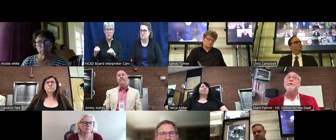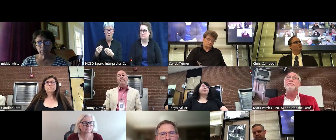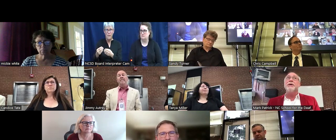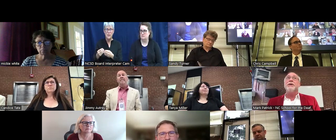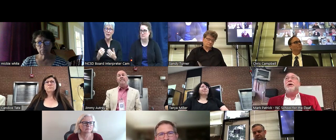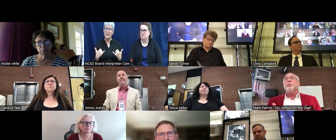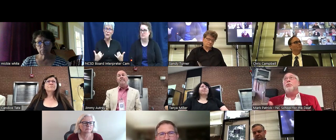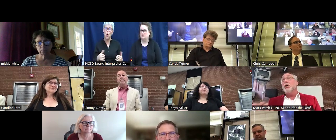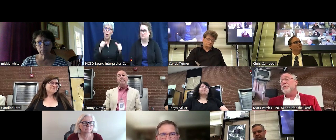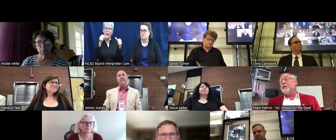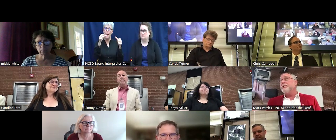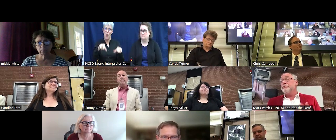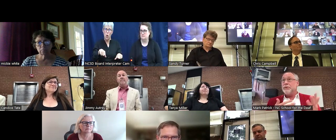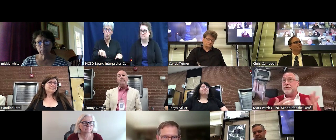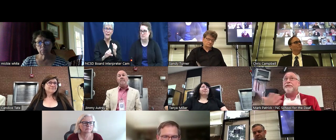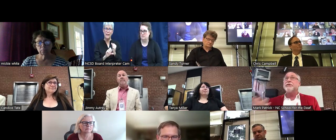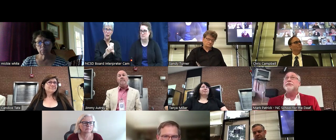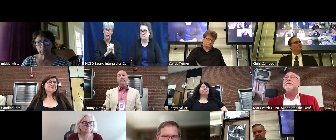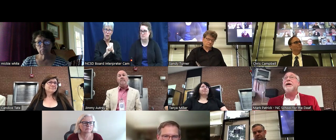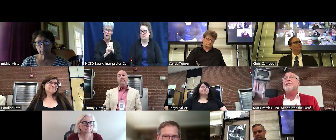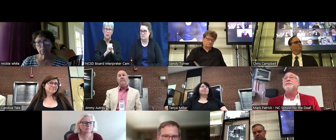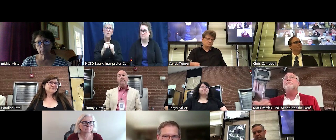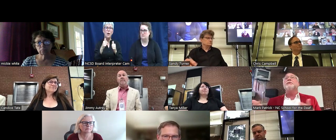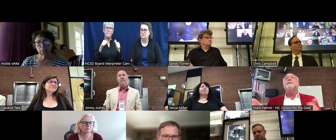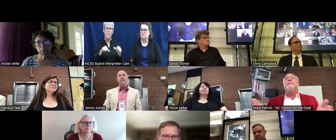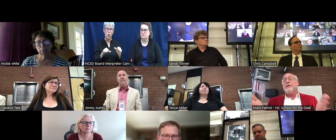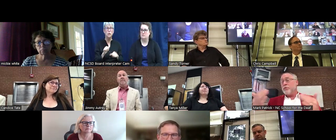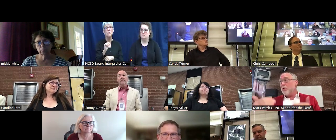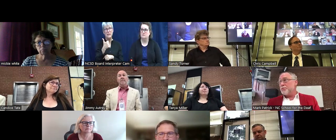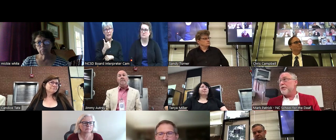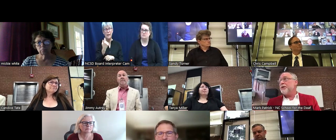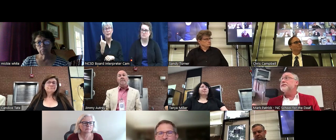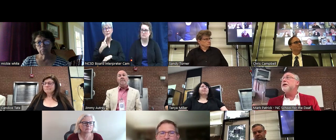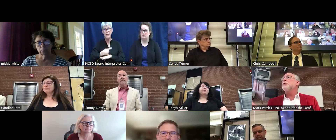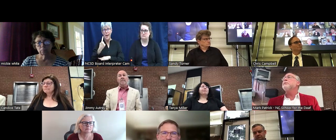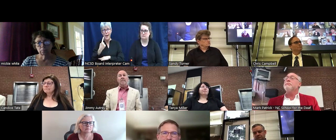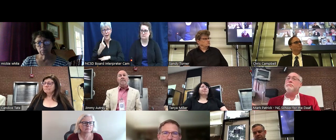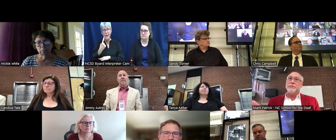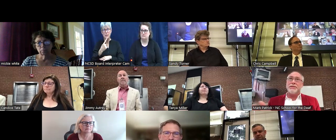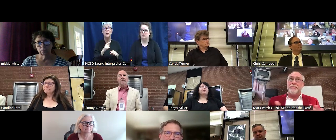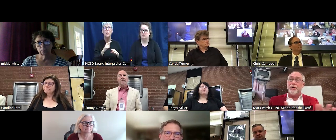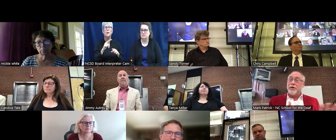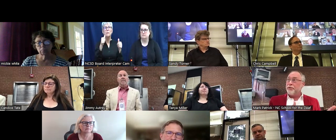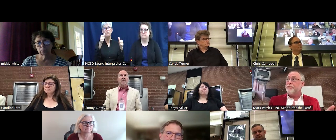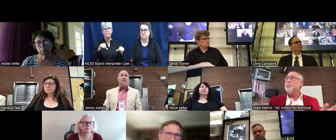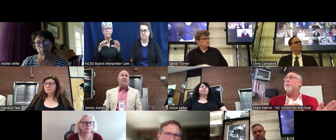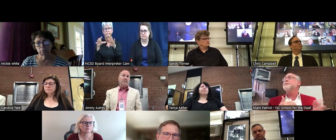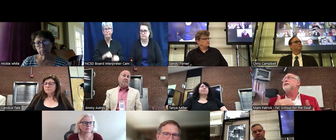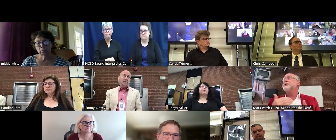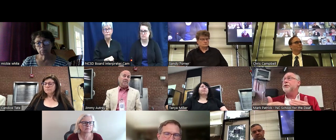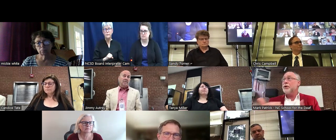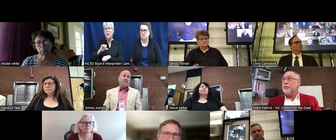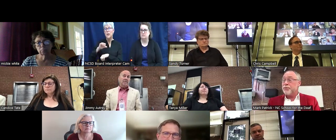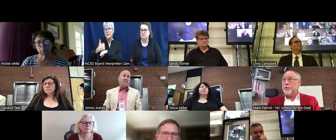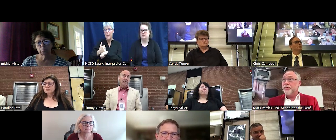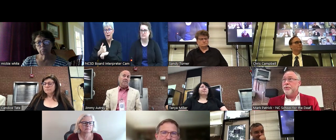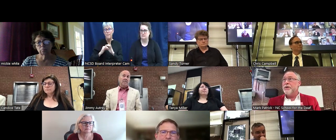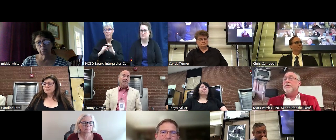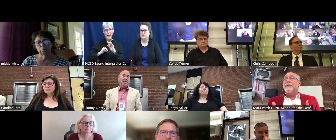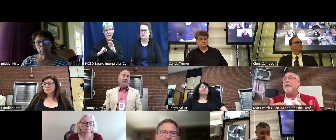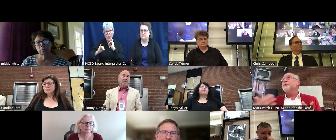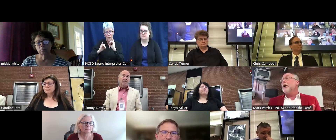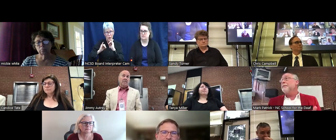posted, and we're hoping post it for 10 days. Worst, bring it down, set up your interview process, go